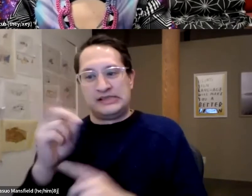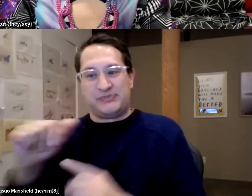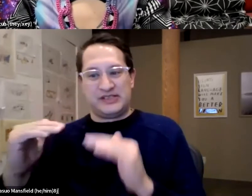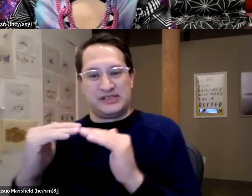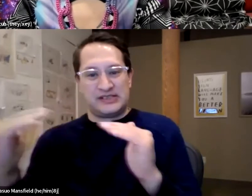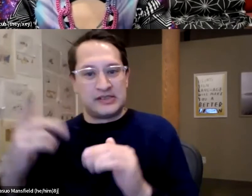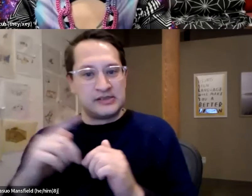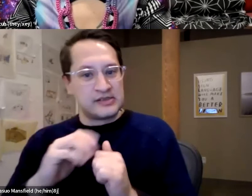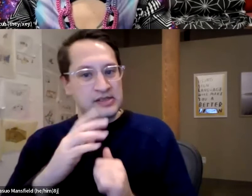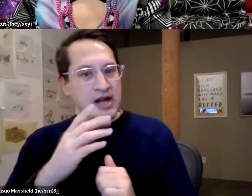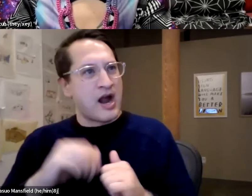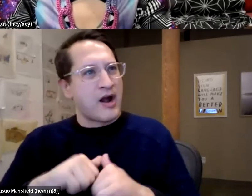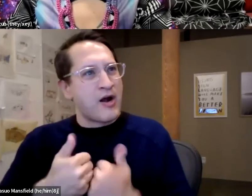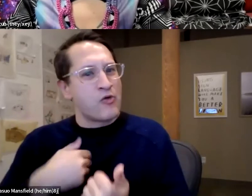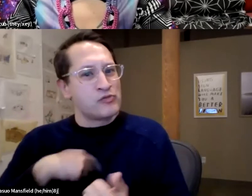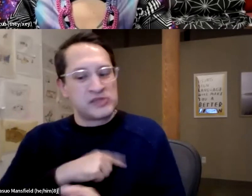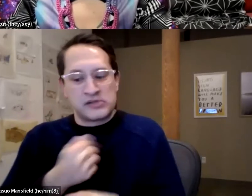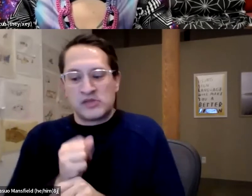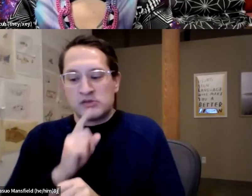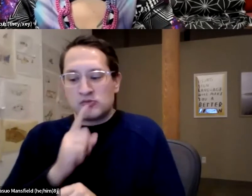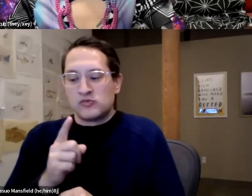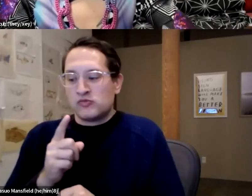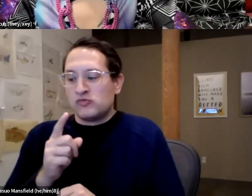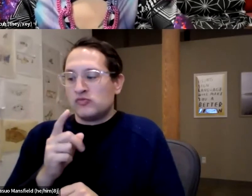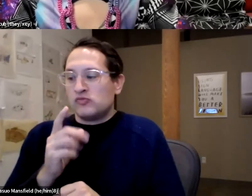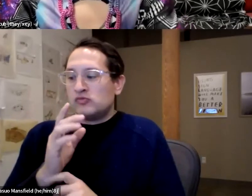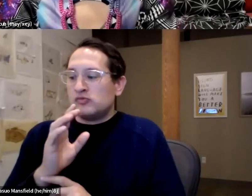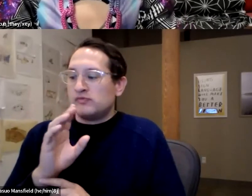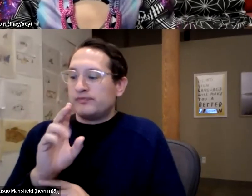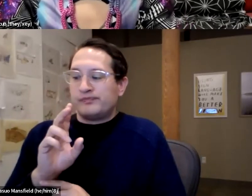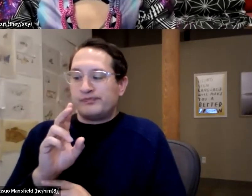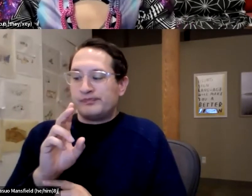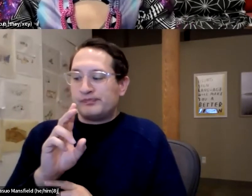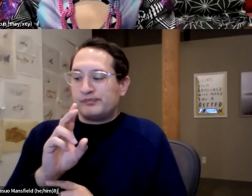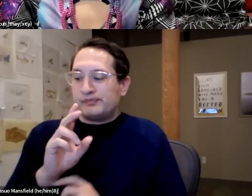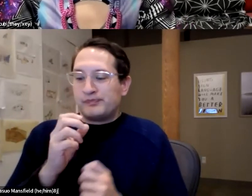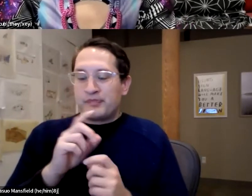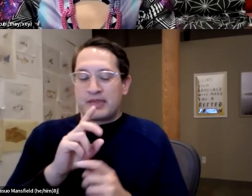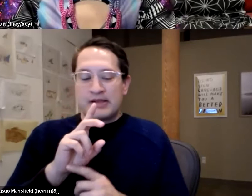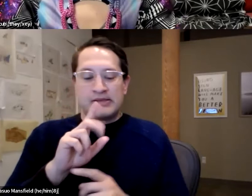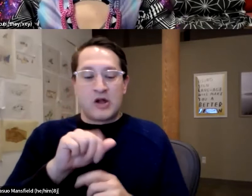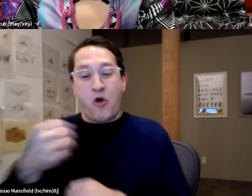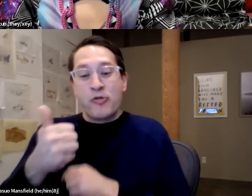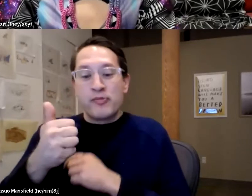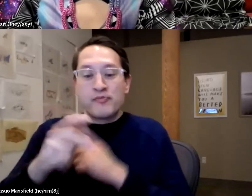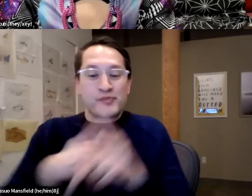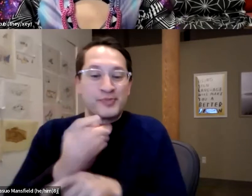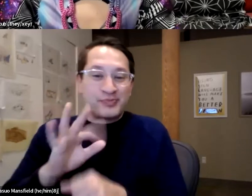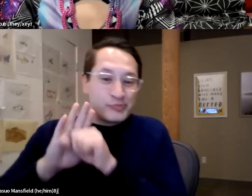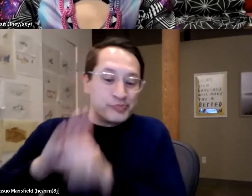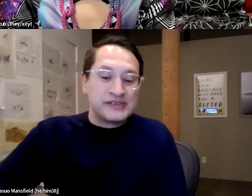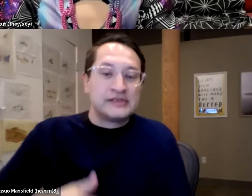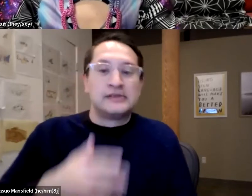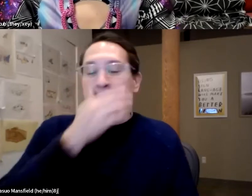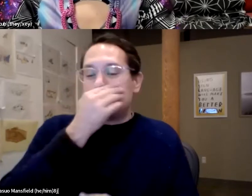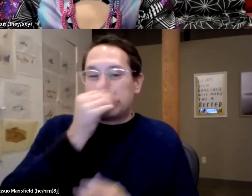and thinking about disability justice and how we create and make sure, how we make sure